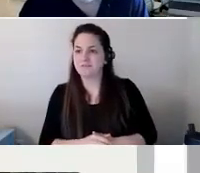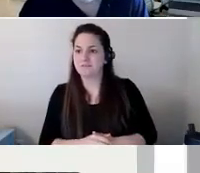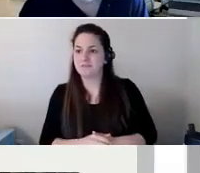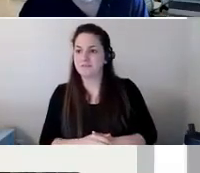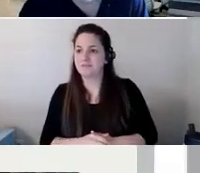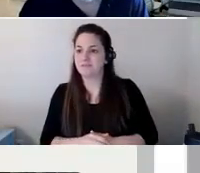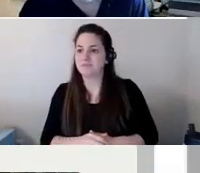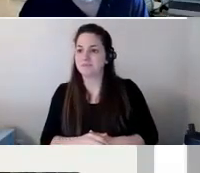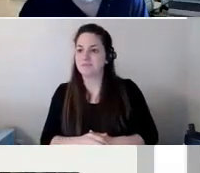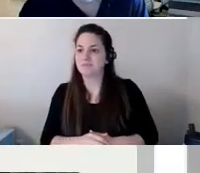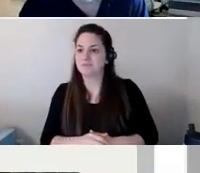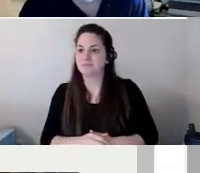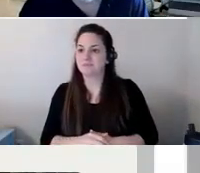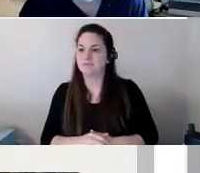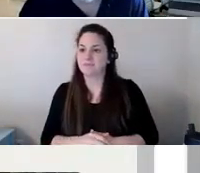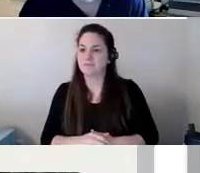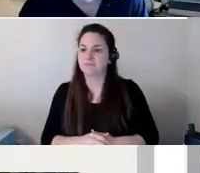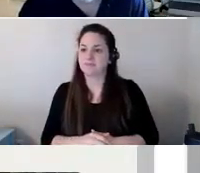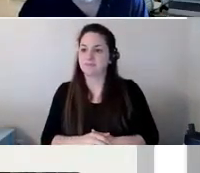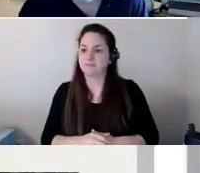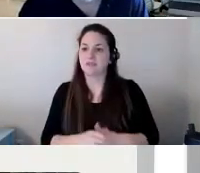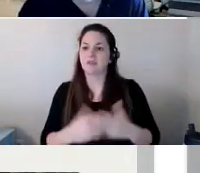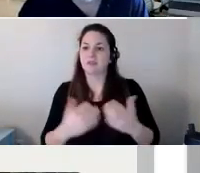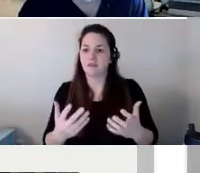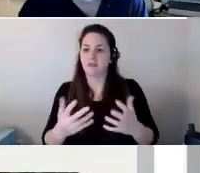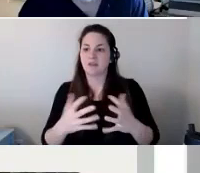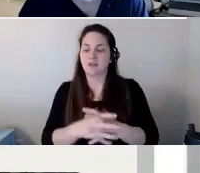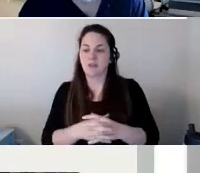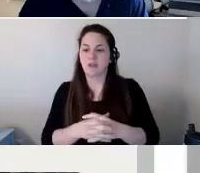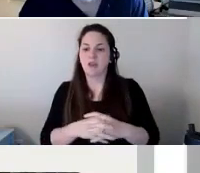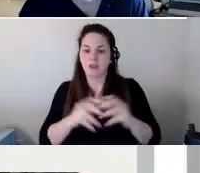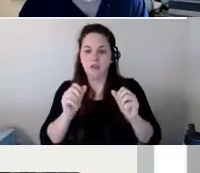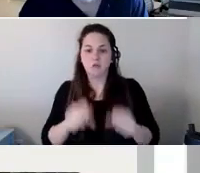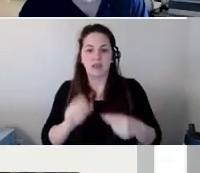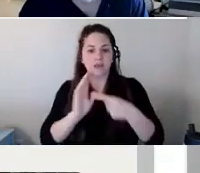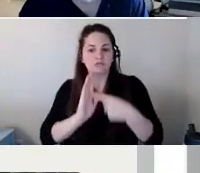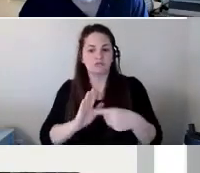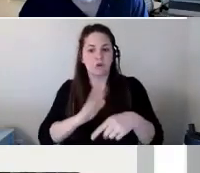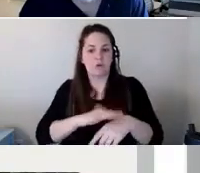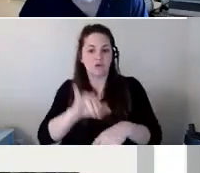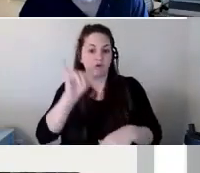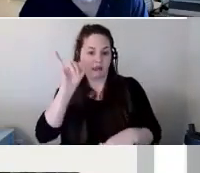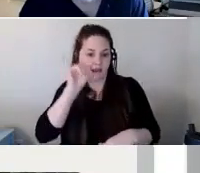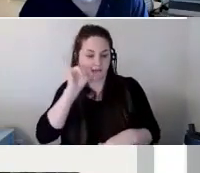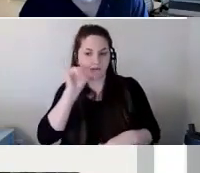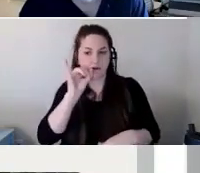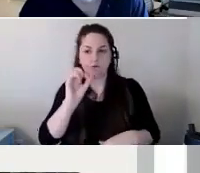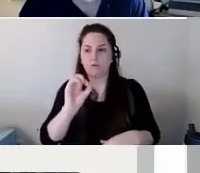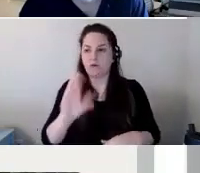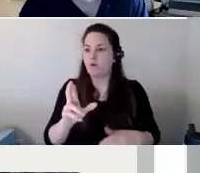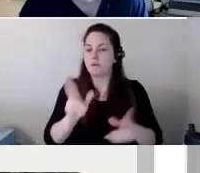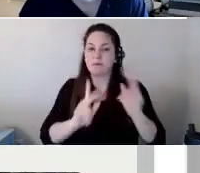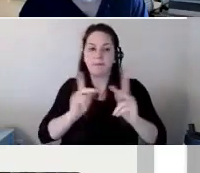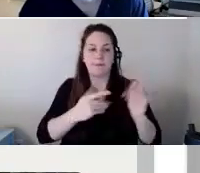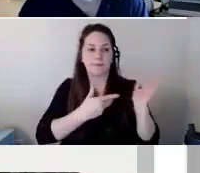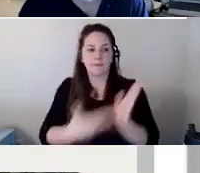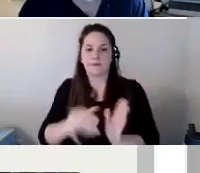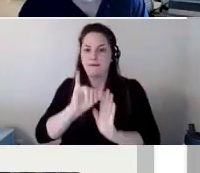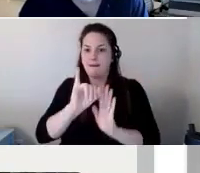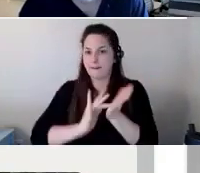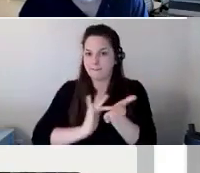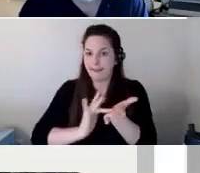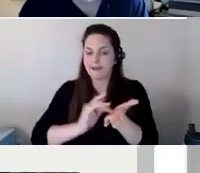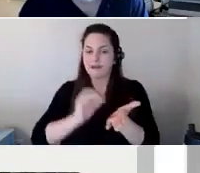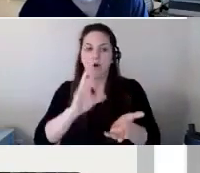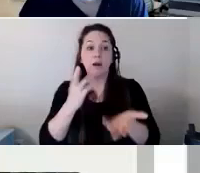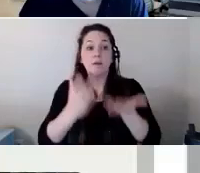pull up, just as you might show on, that's why I say, just as you might show on your iPhone, or if people bring their iPad, or you might have